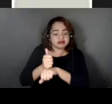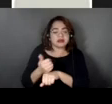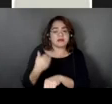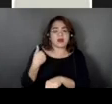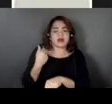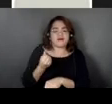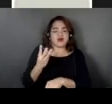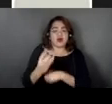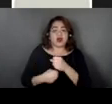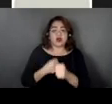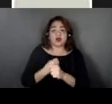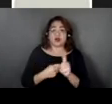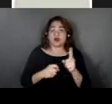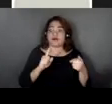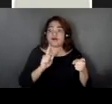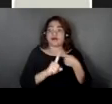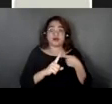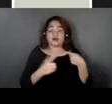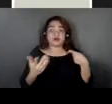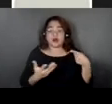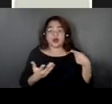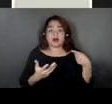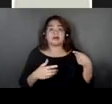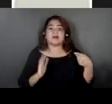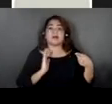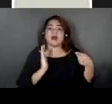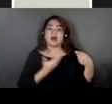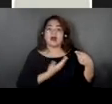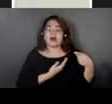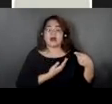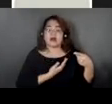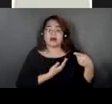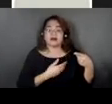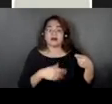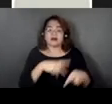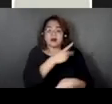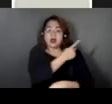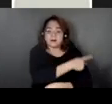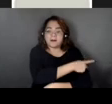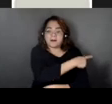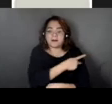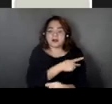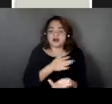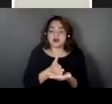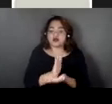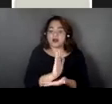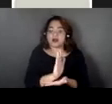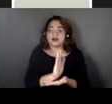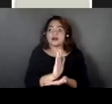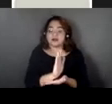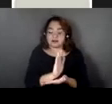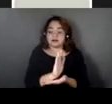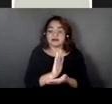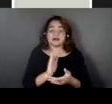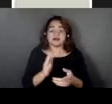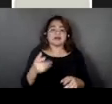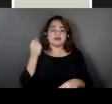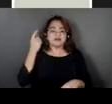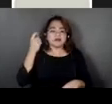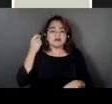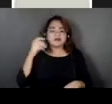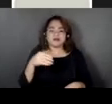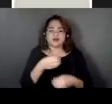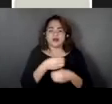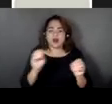one that I just want to highlight is our patient rights policy, which comes from our Office of